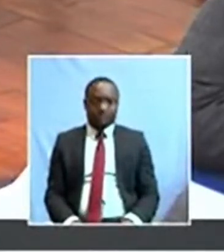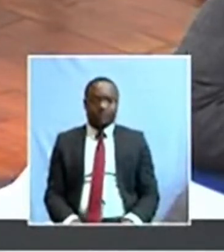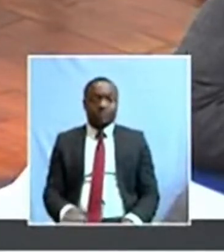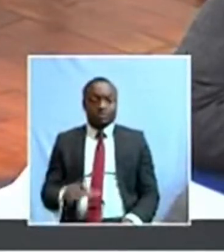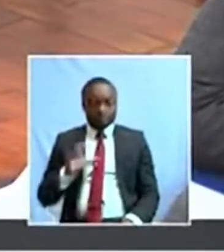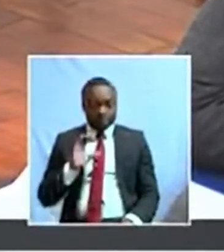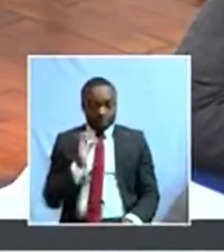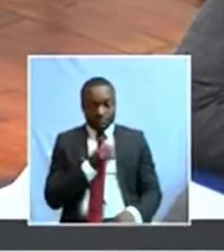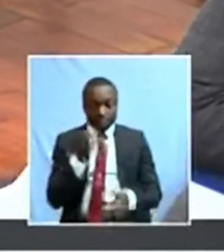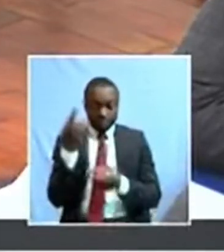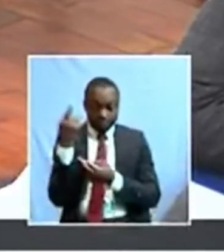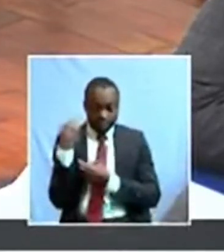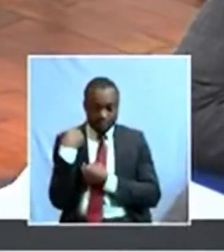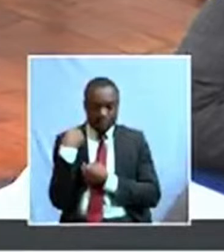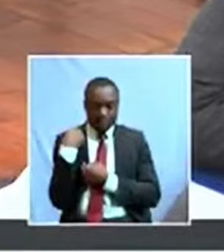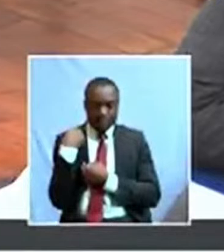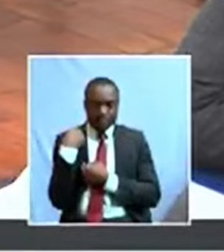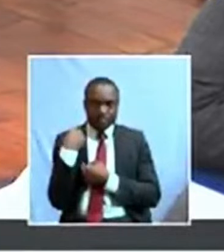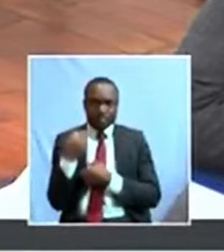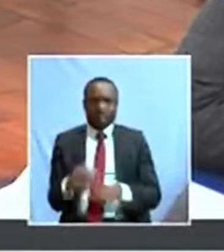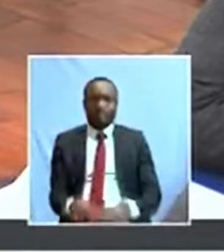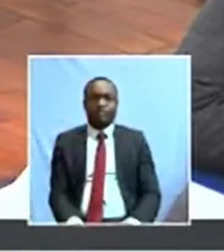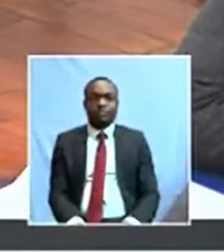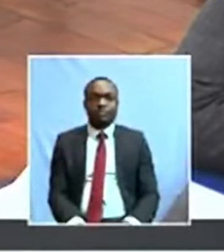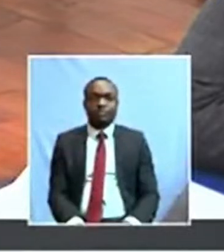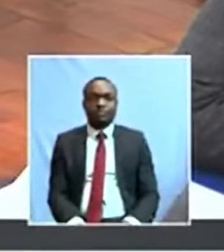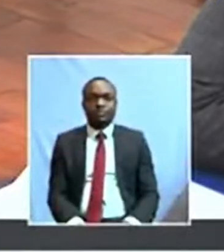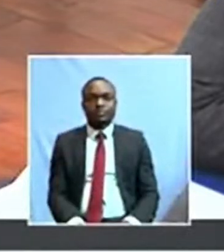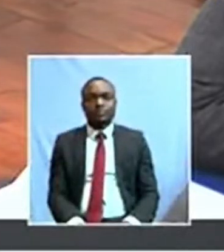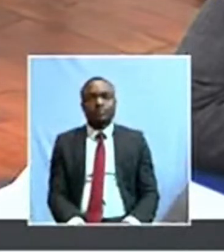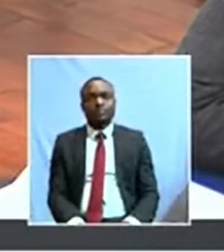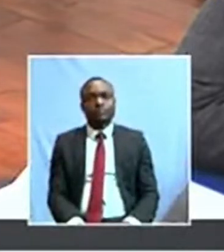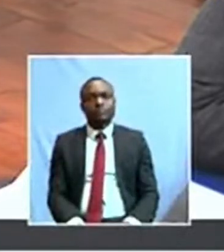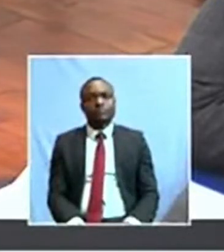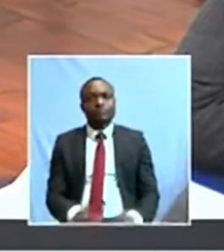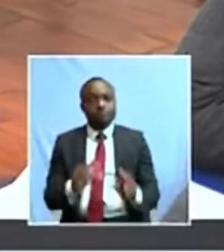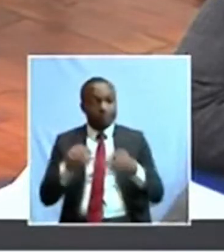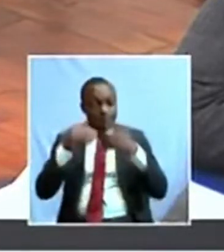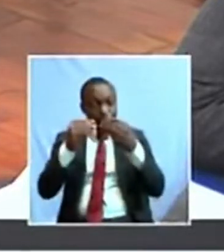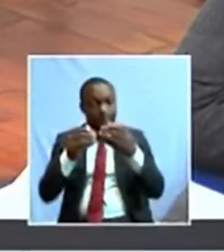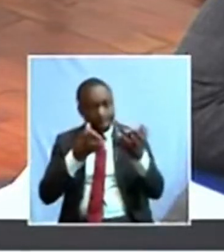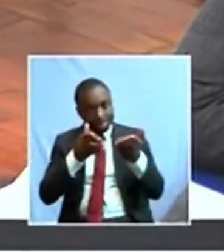mandate as well as wish to